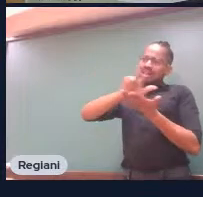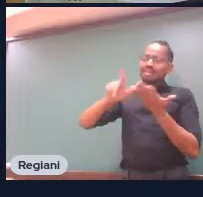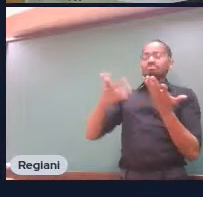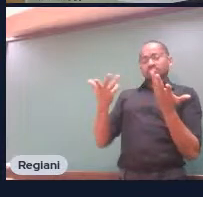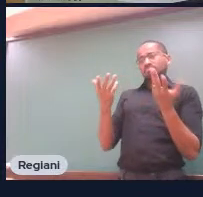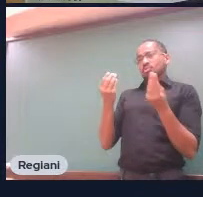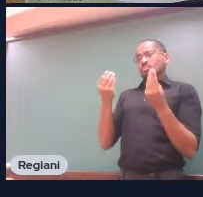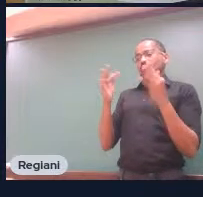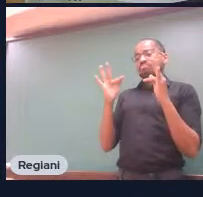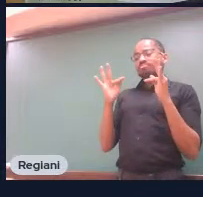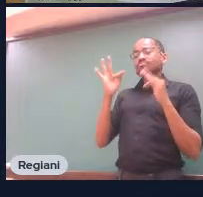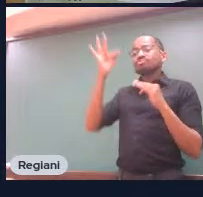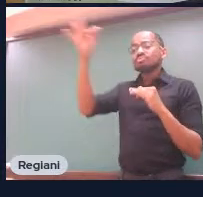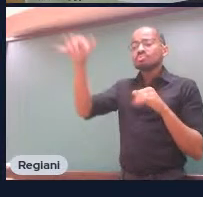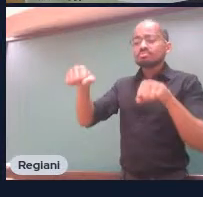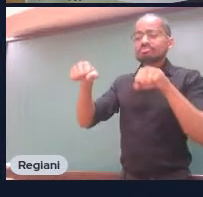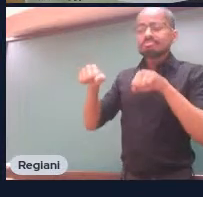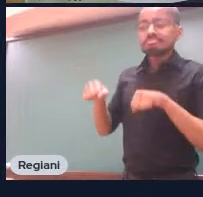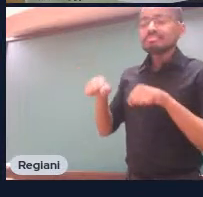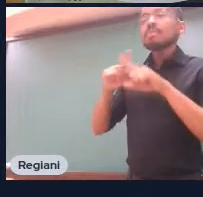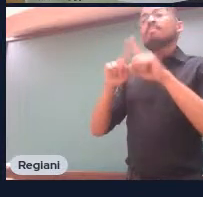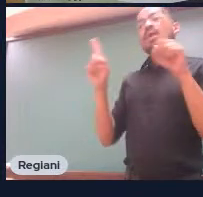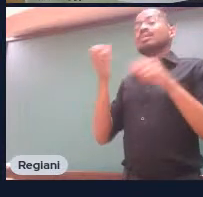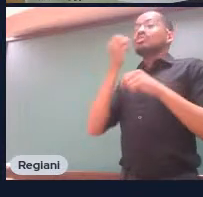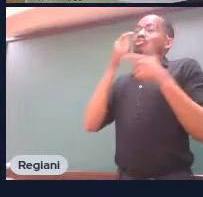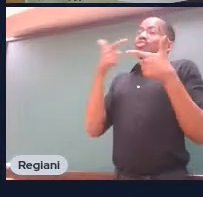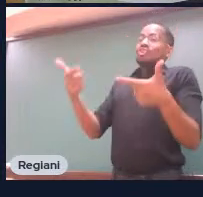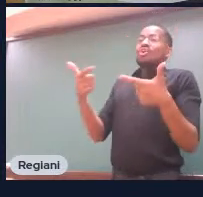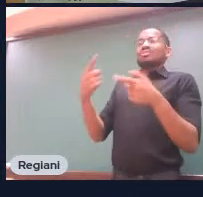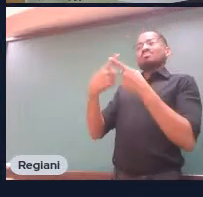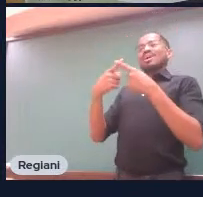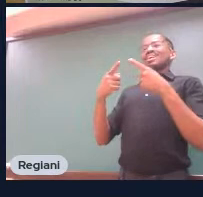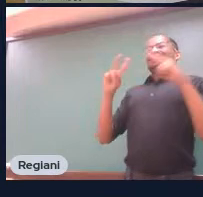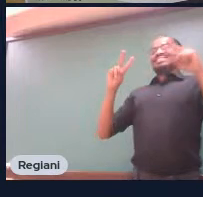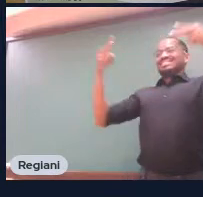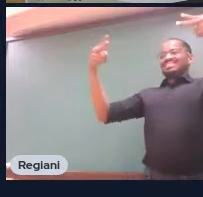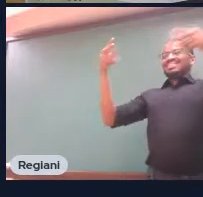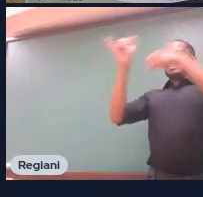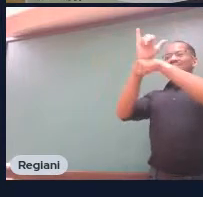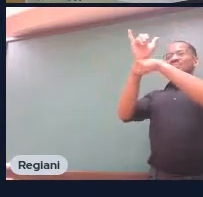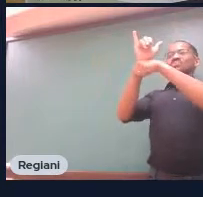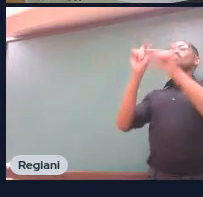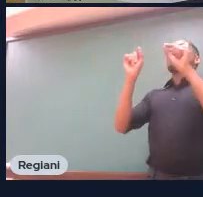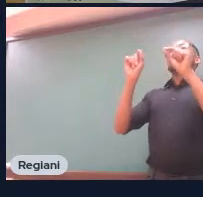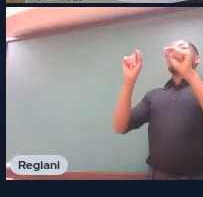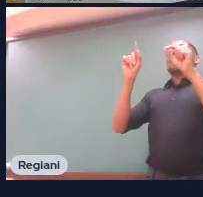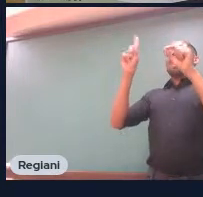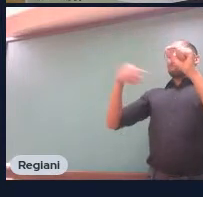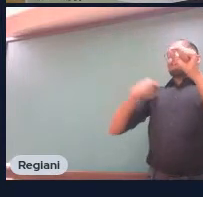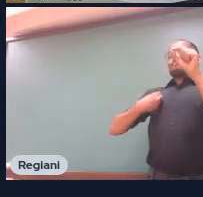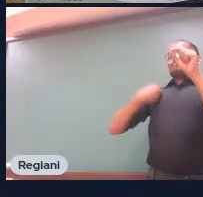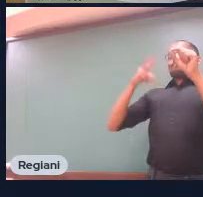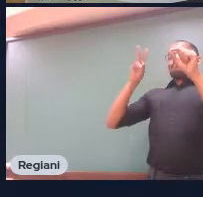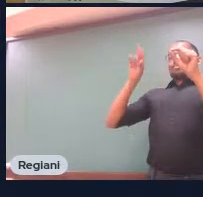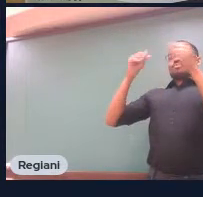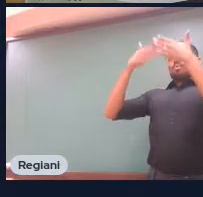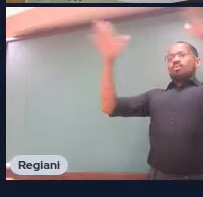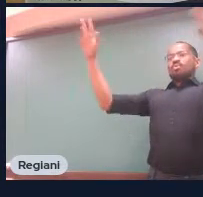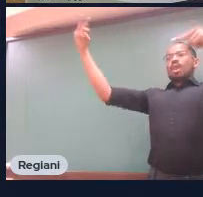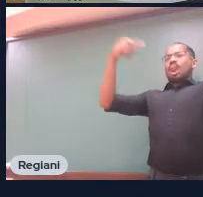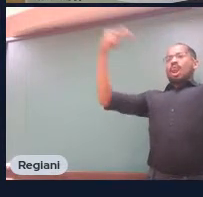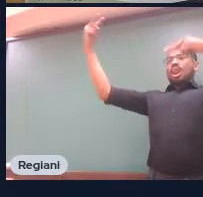future. And the big advantage is that these things are live and stored forever in the cloud, in addition